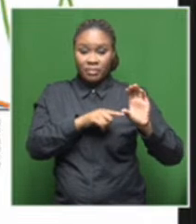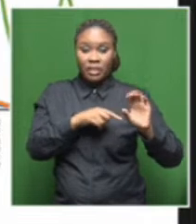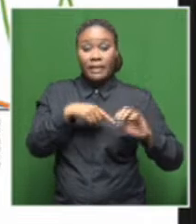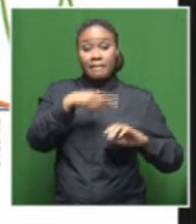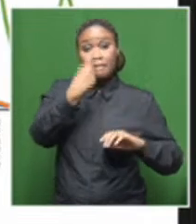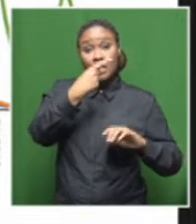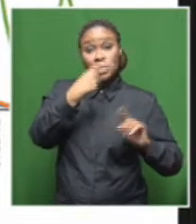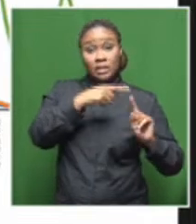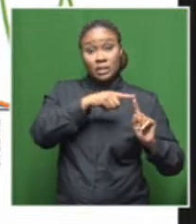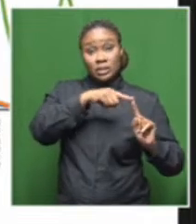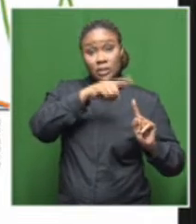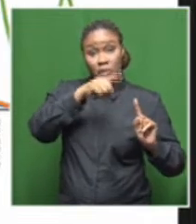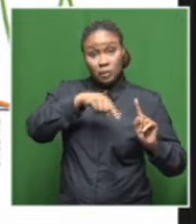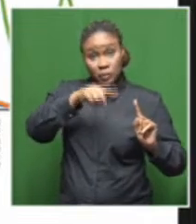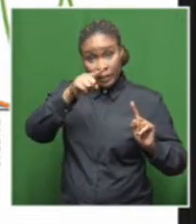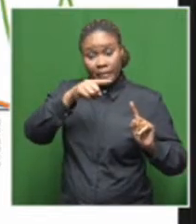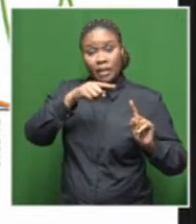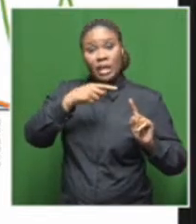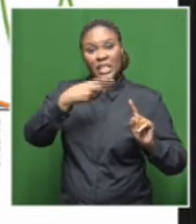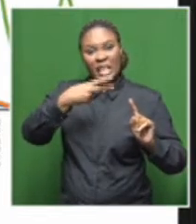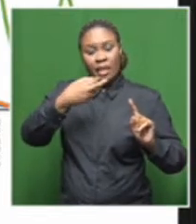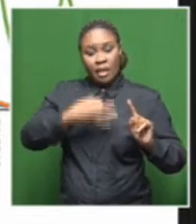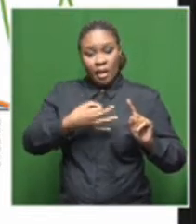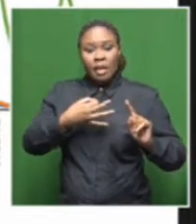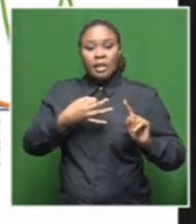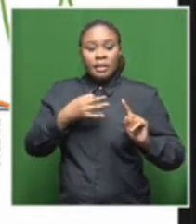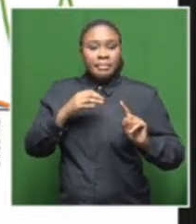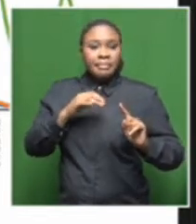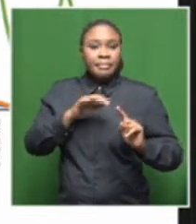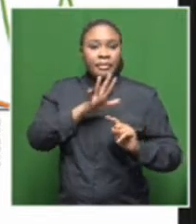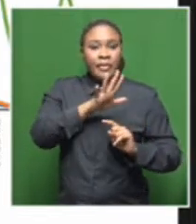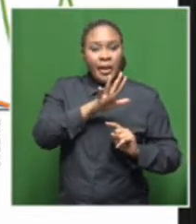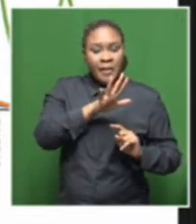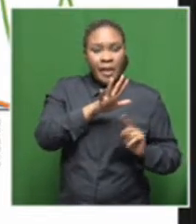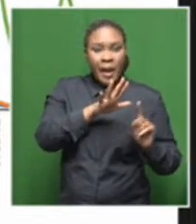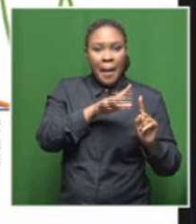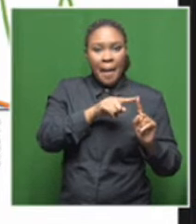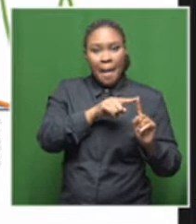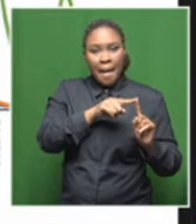most admissions were in 50 to 59, 60 to 69, and